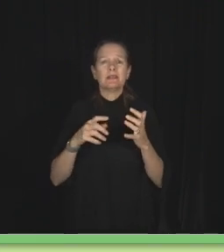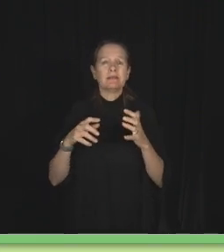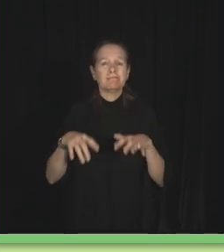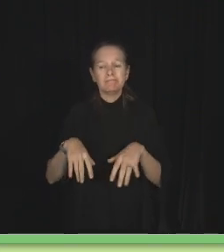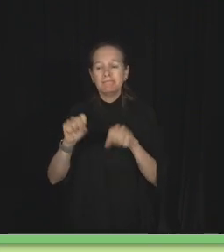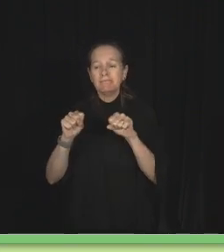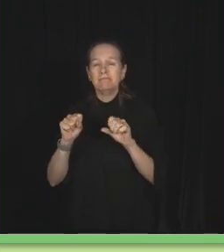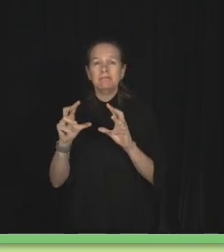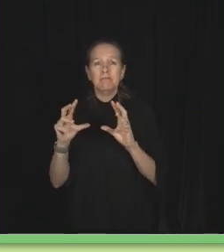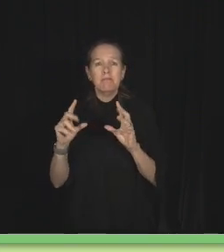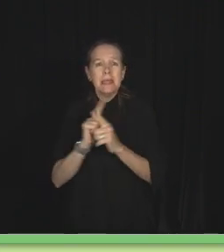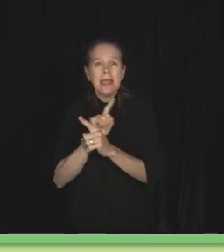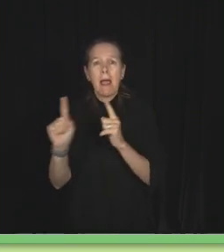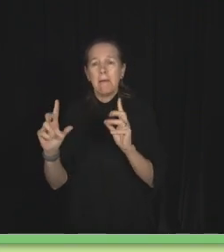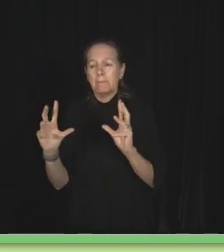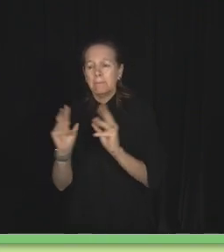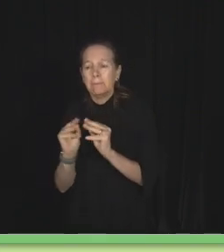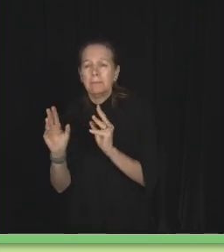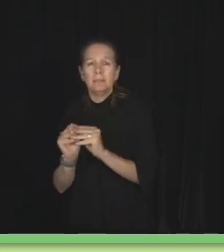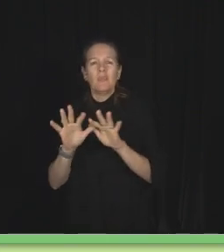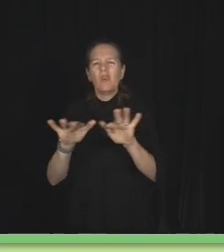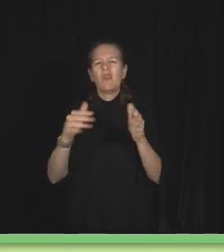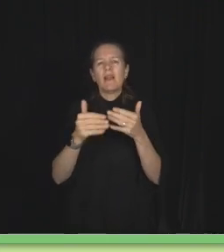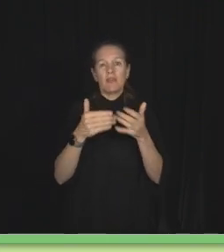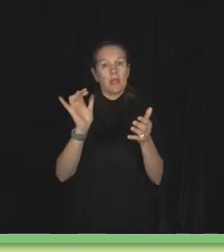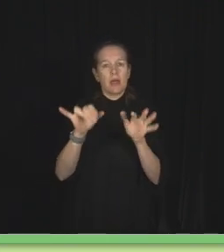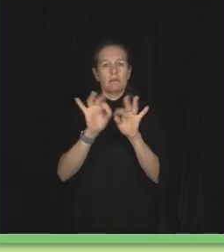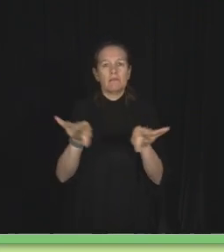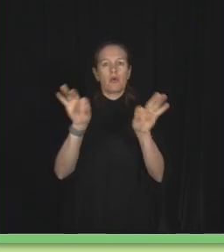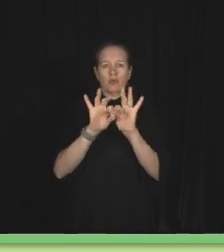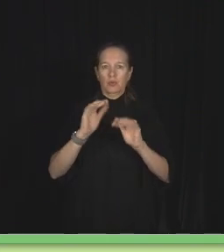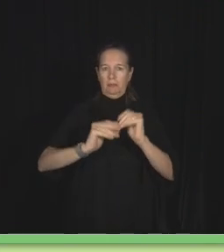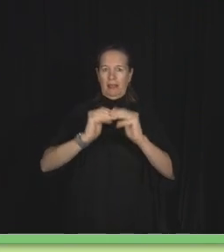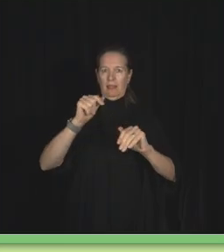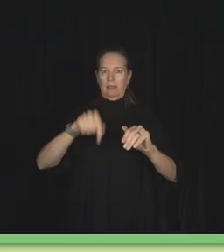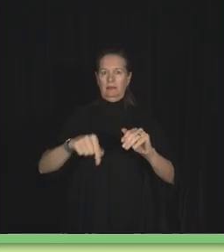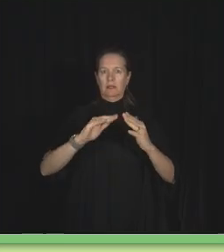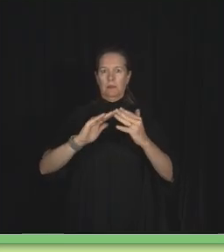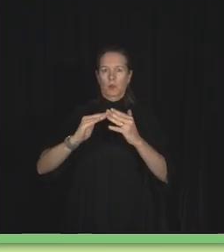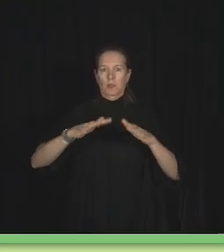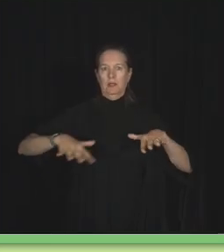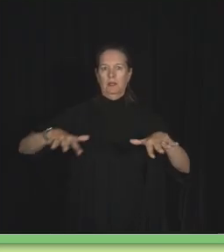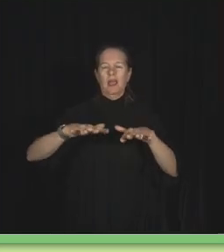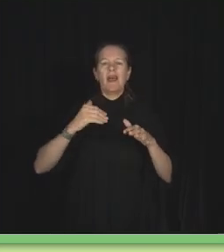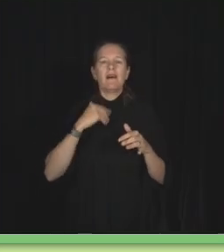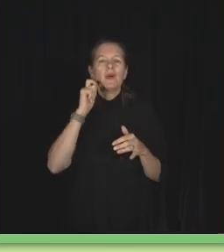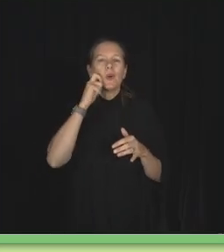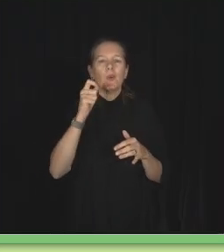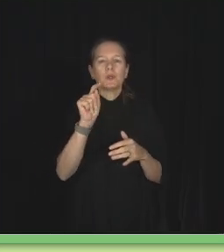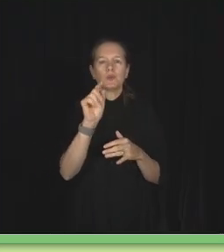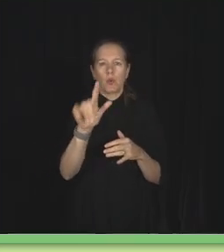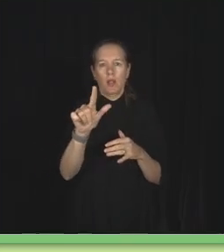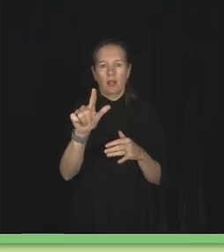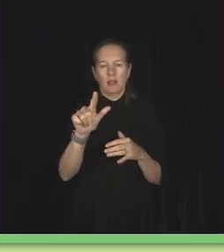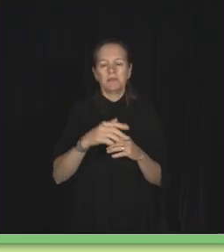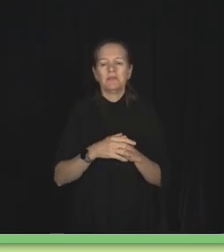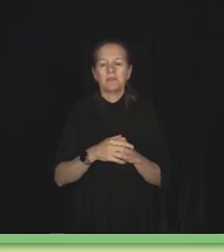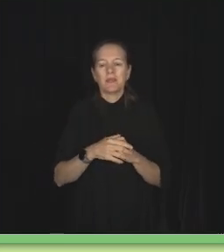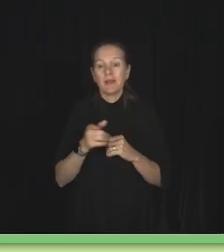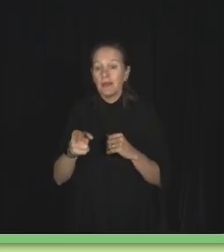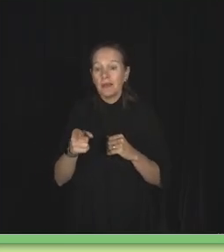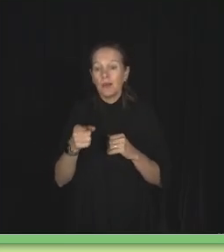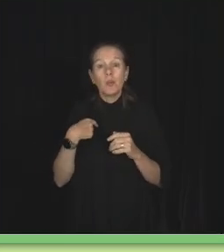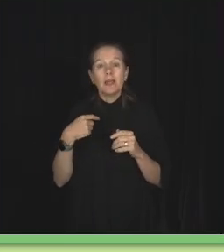mentoring, making an introduction, all this truly matters to kind of help build our community. There's this cool little tool that we've built to kind of celebrate 10